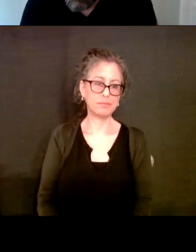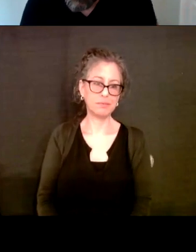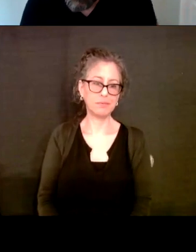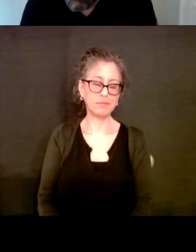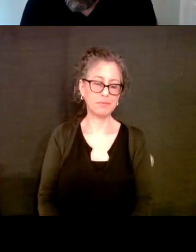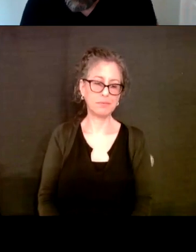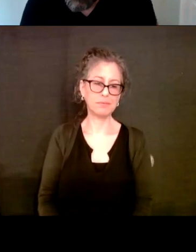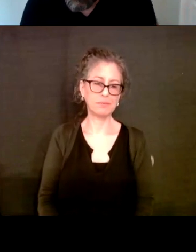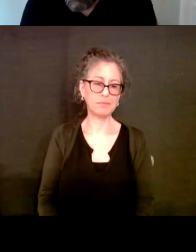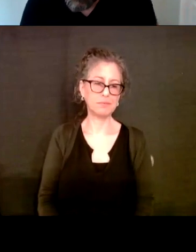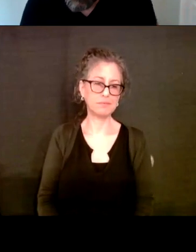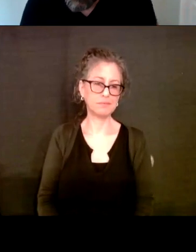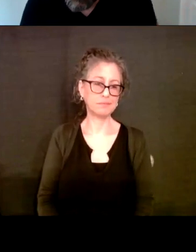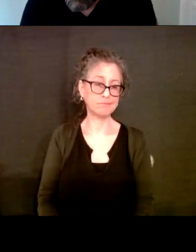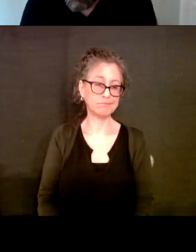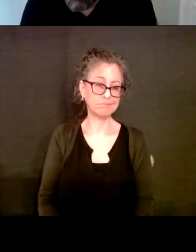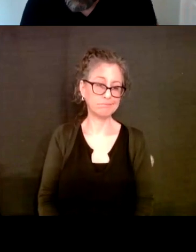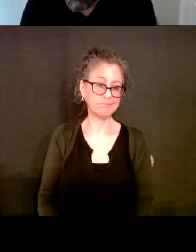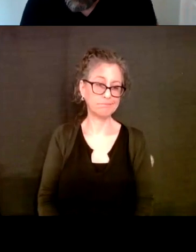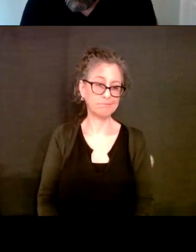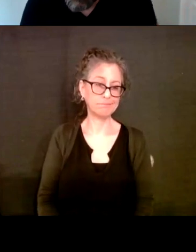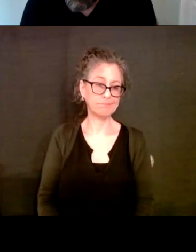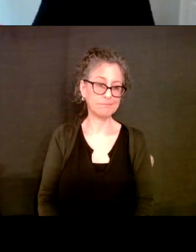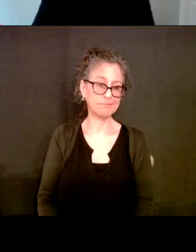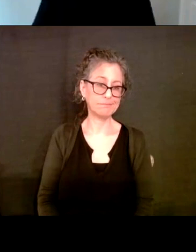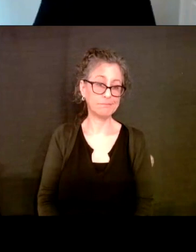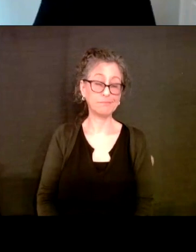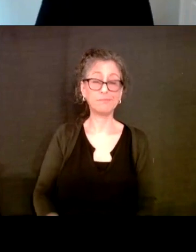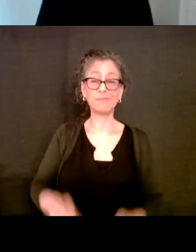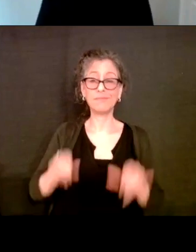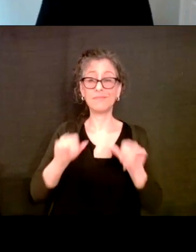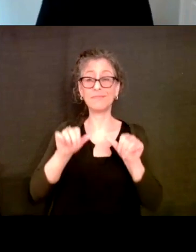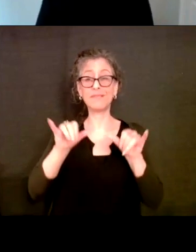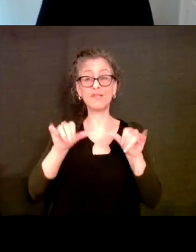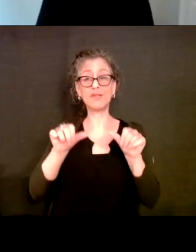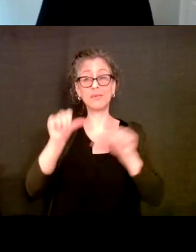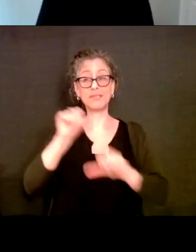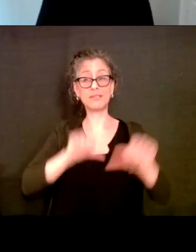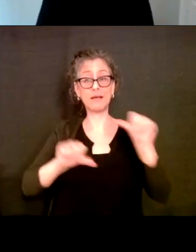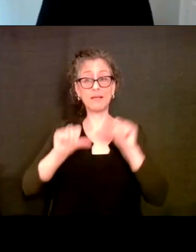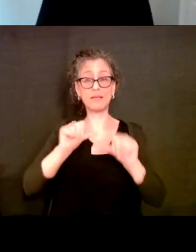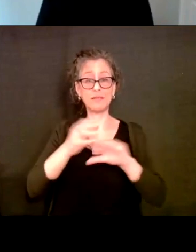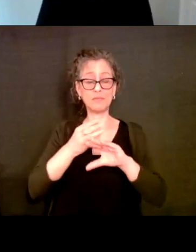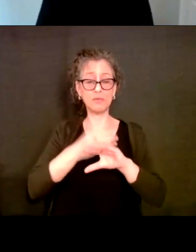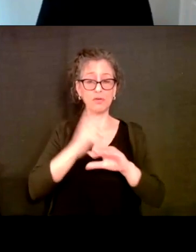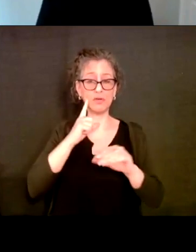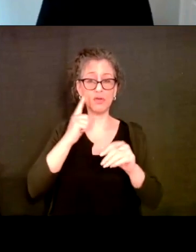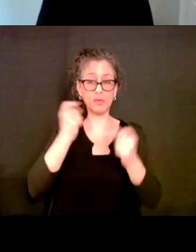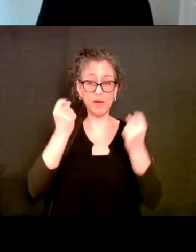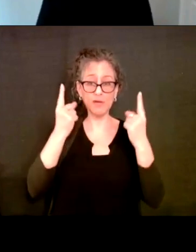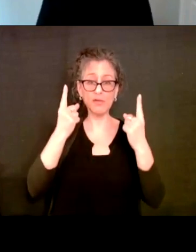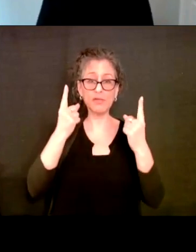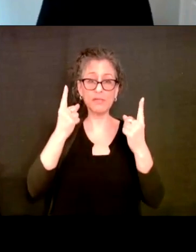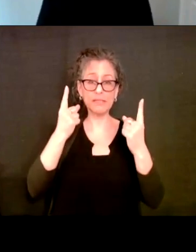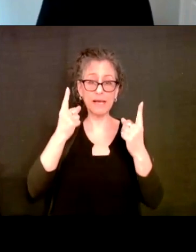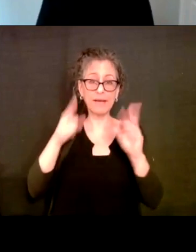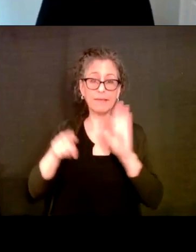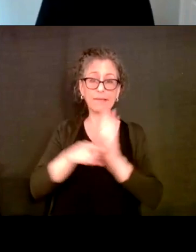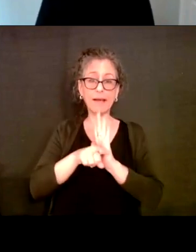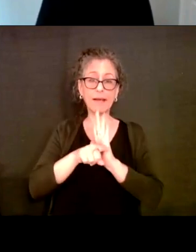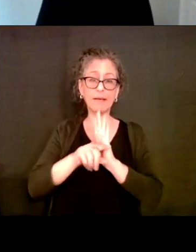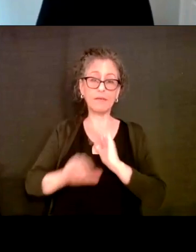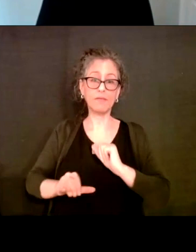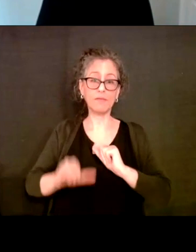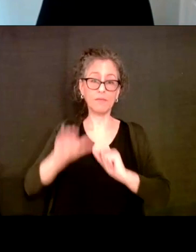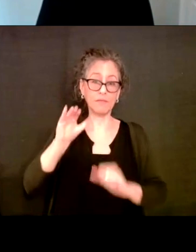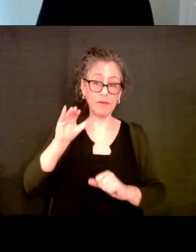And so as science has progressed in the study of things like adverse childhood experiences and trauma,